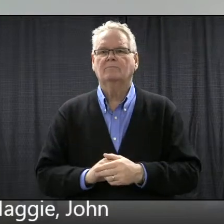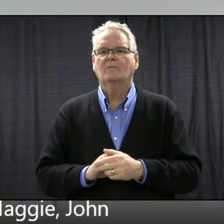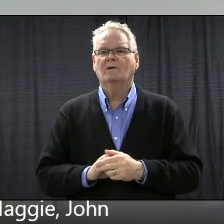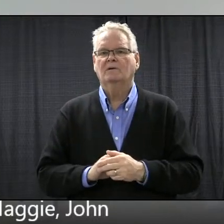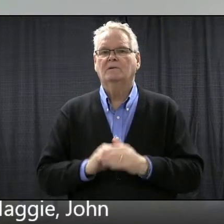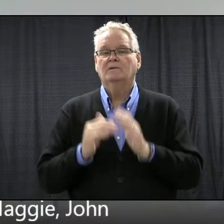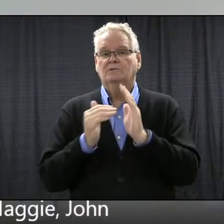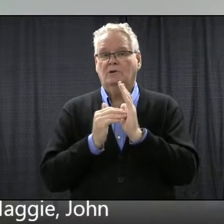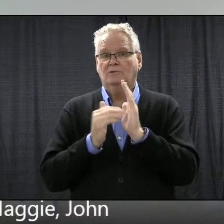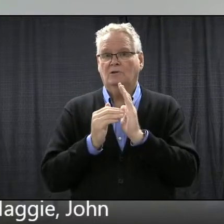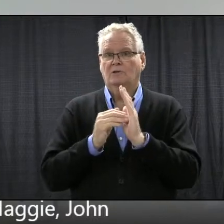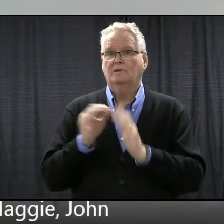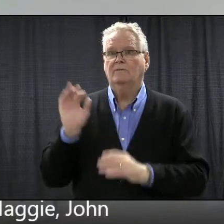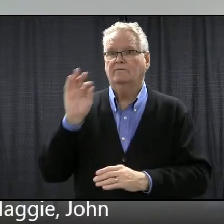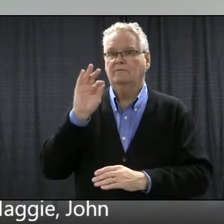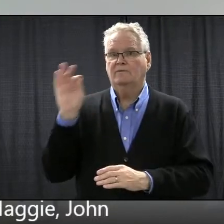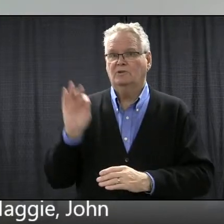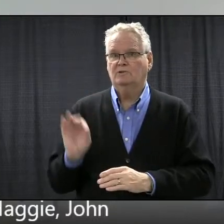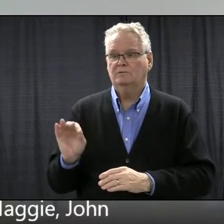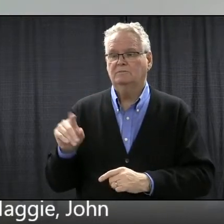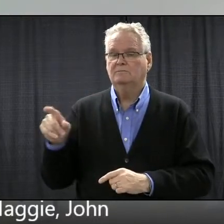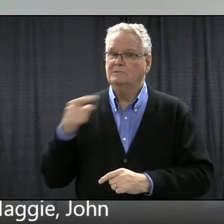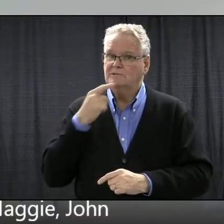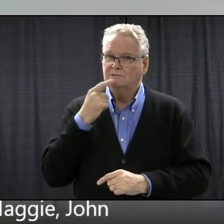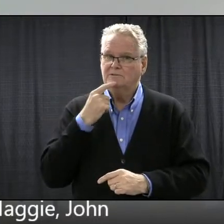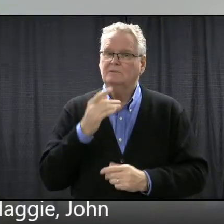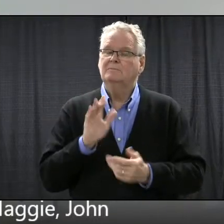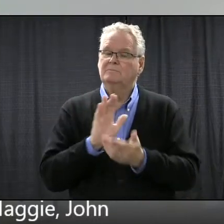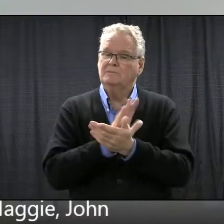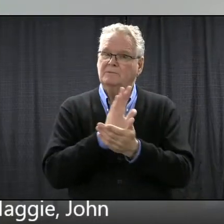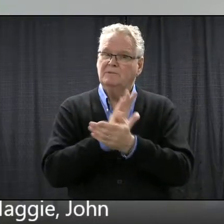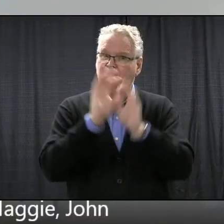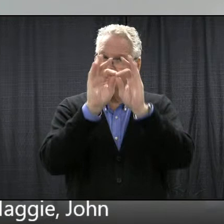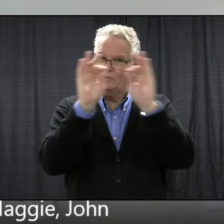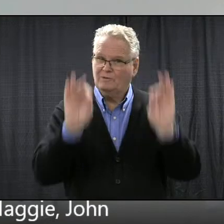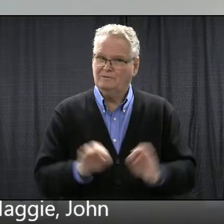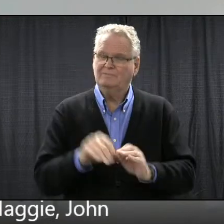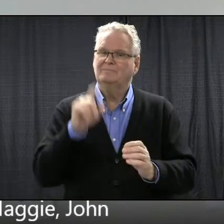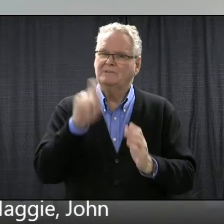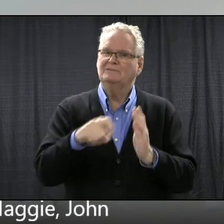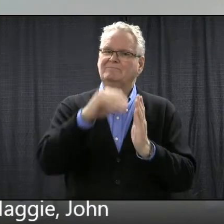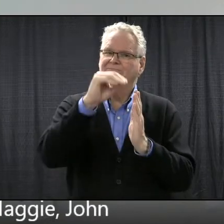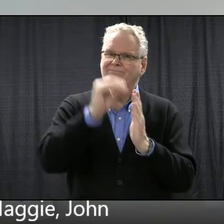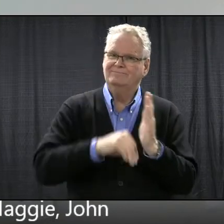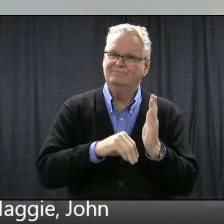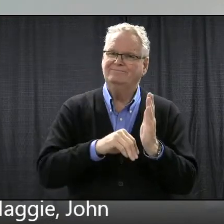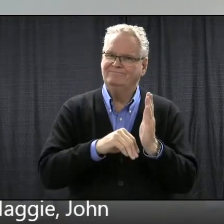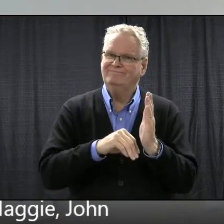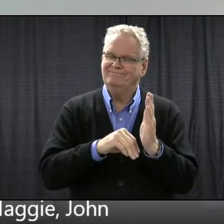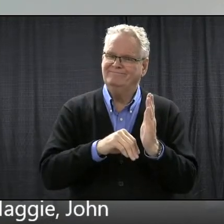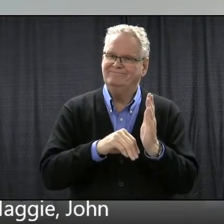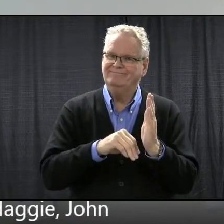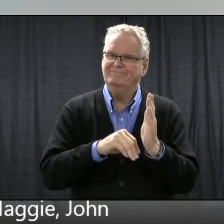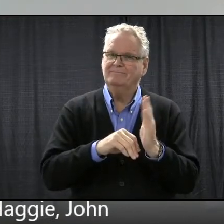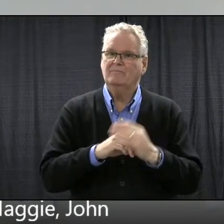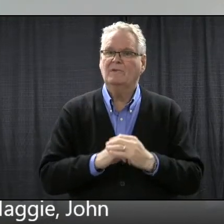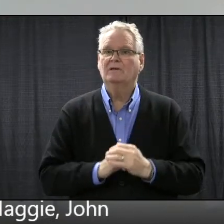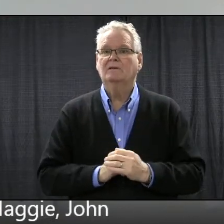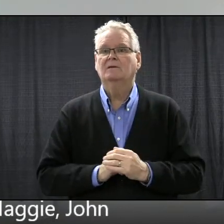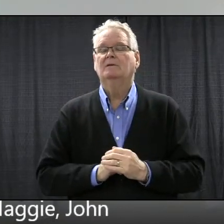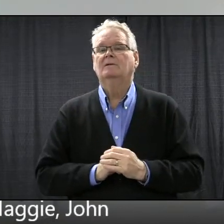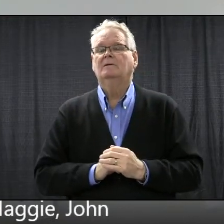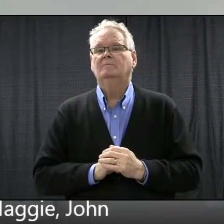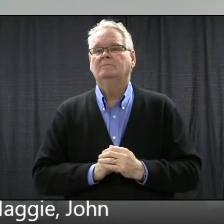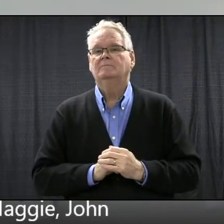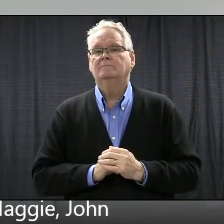repeat this. This is a documentation process. It's not a criteria for determining whether you can come in.